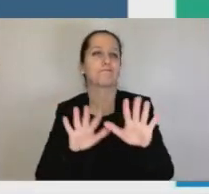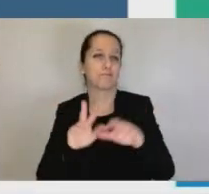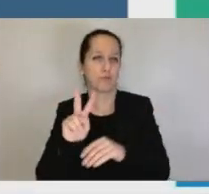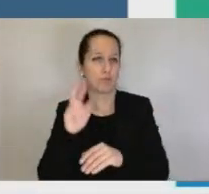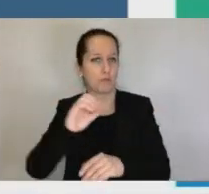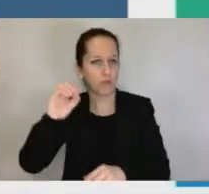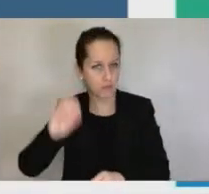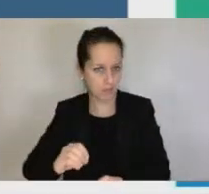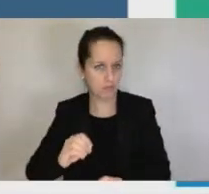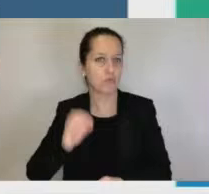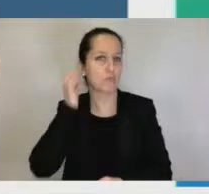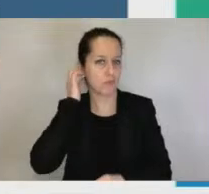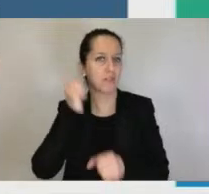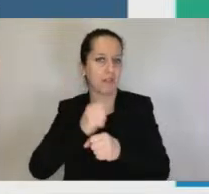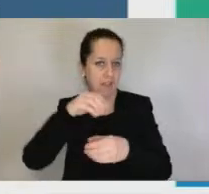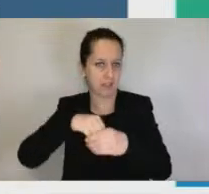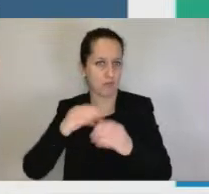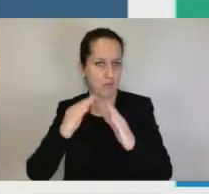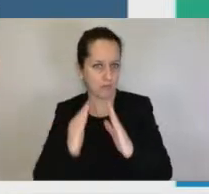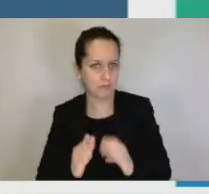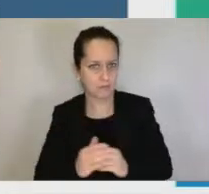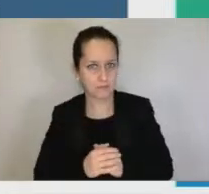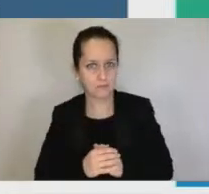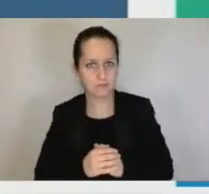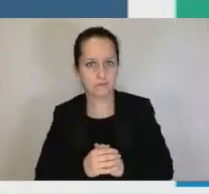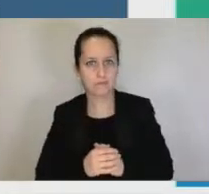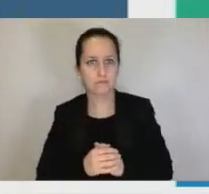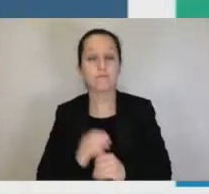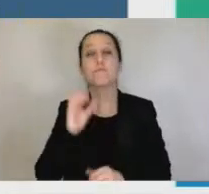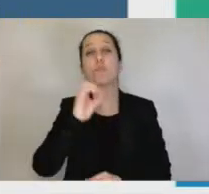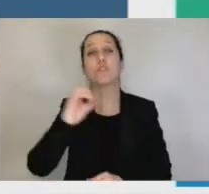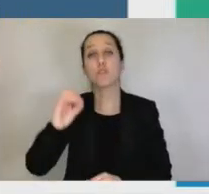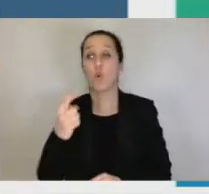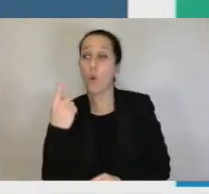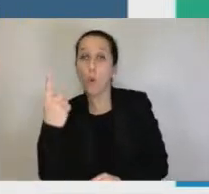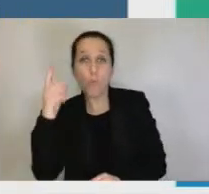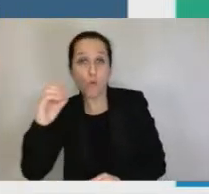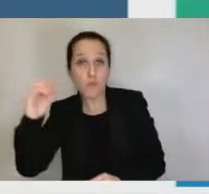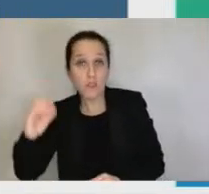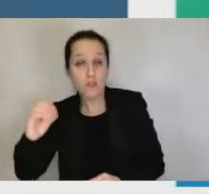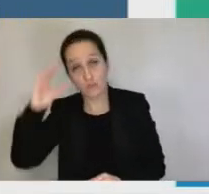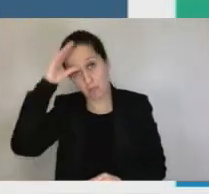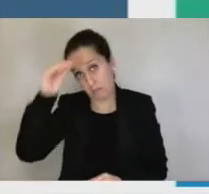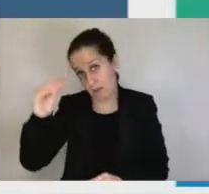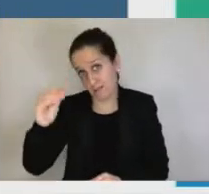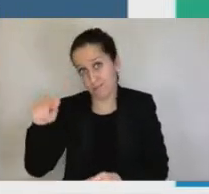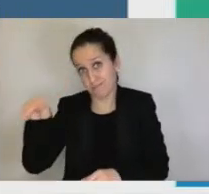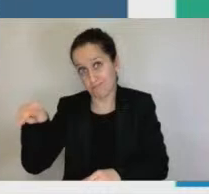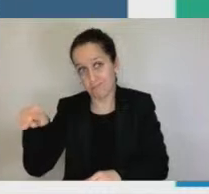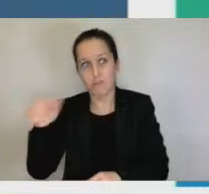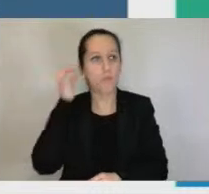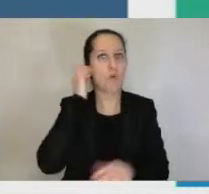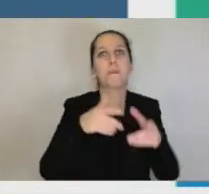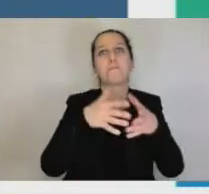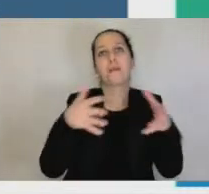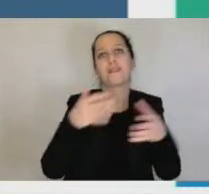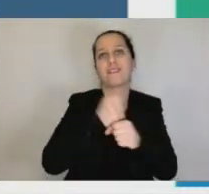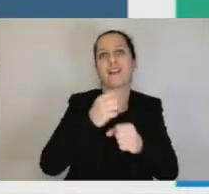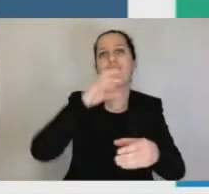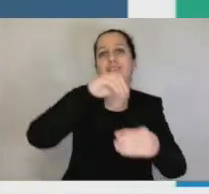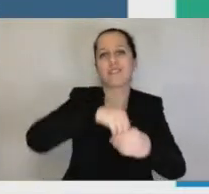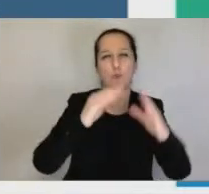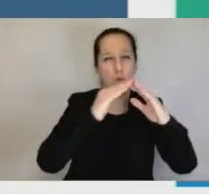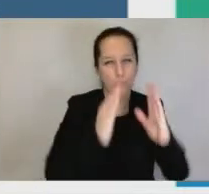There are many women who are home workers, but that is just 1% amongst the men.